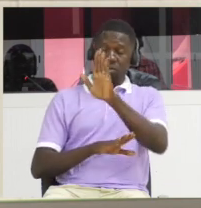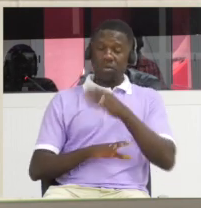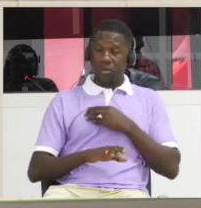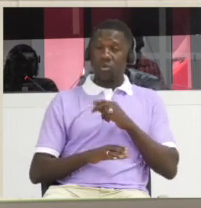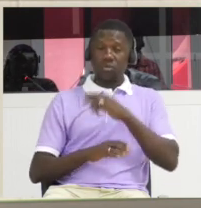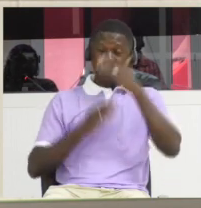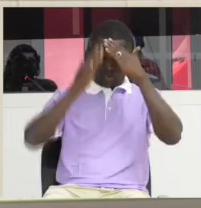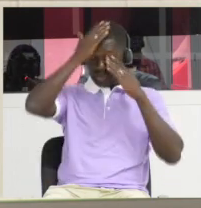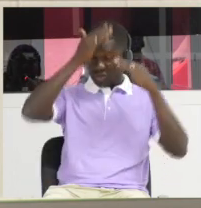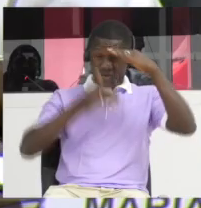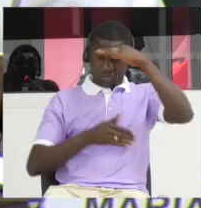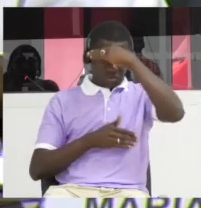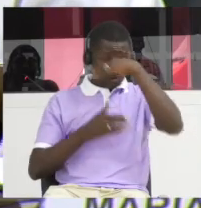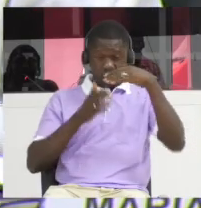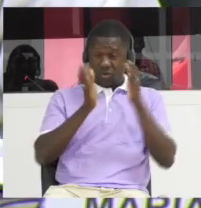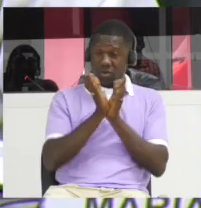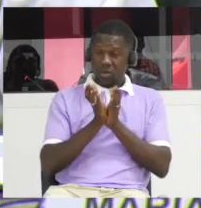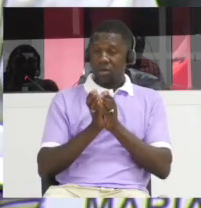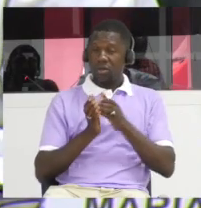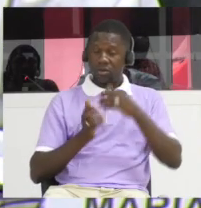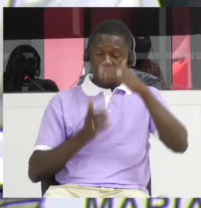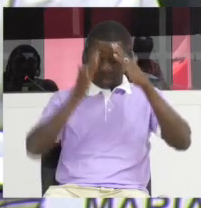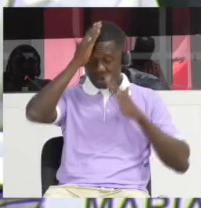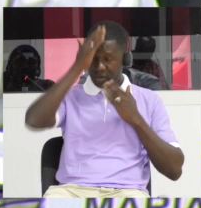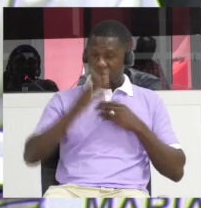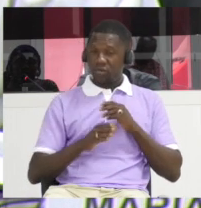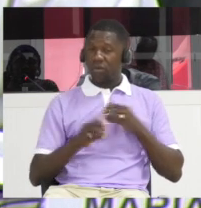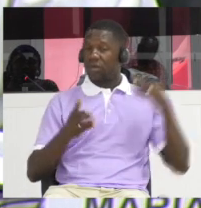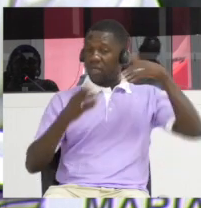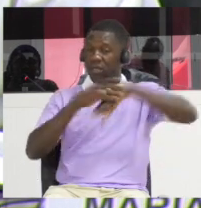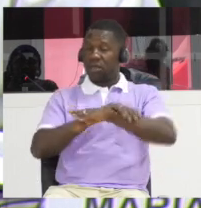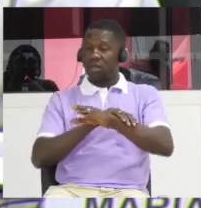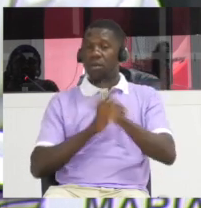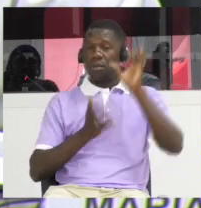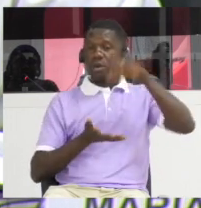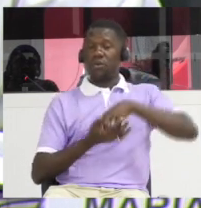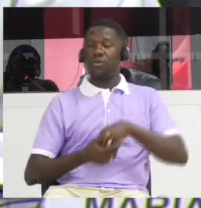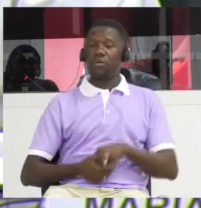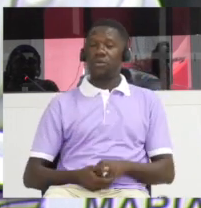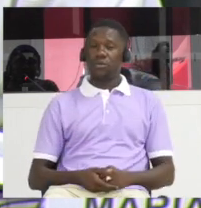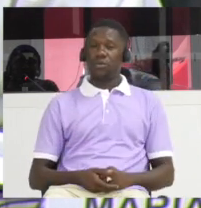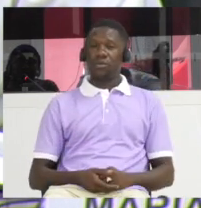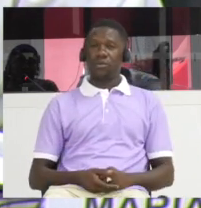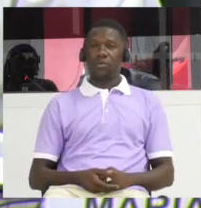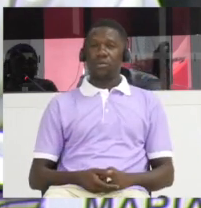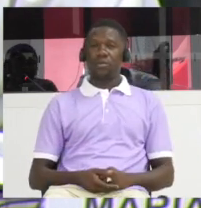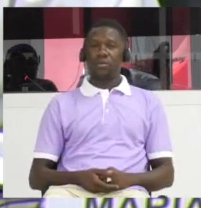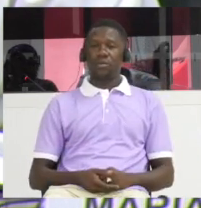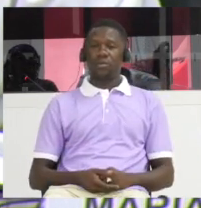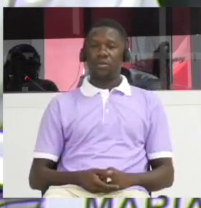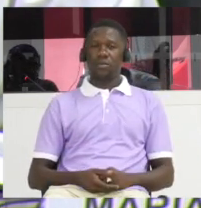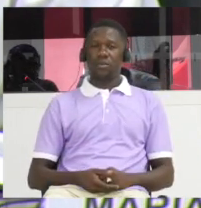Thank you for that. Now let's talk about the intelligence outfit at the time,